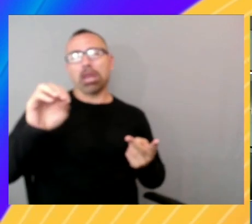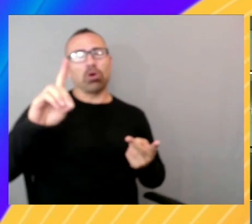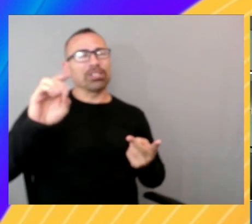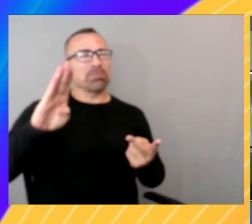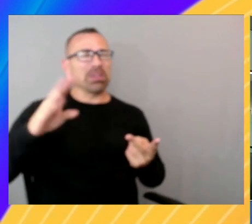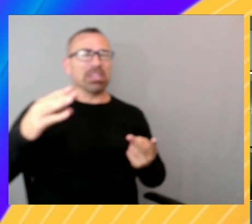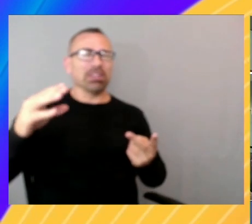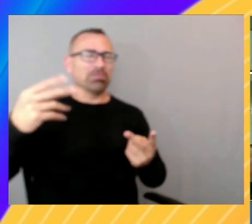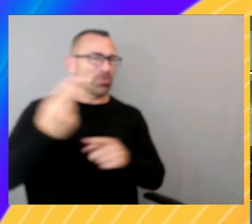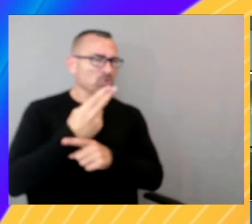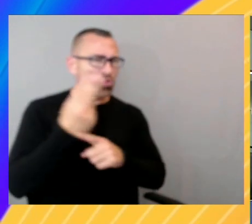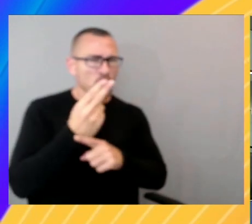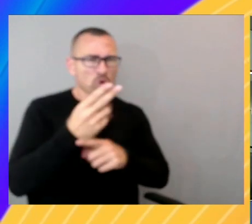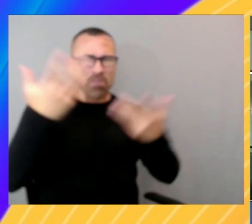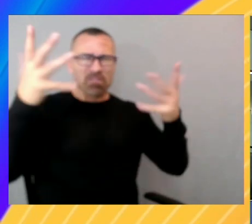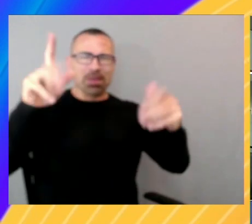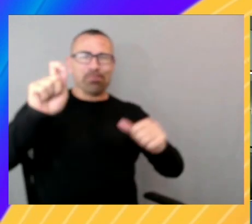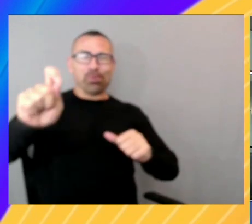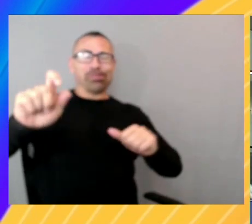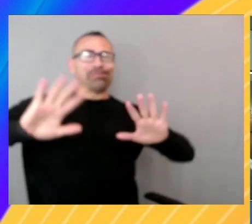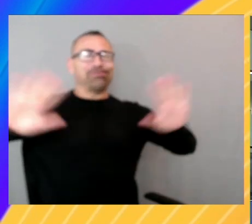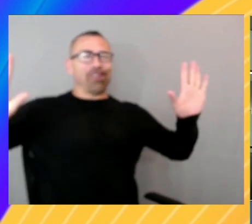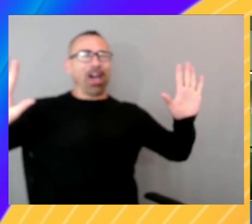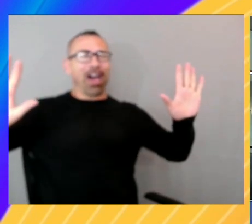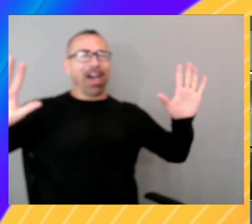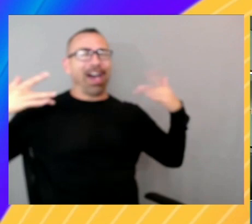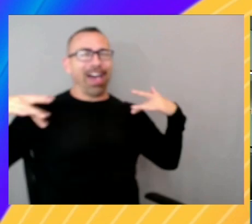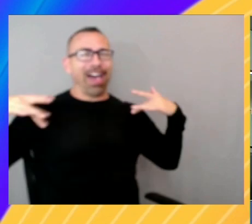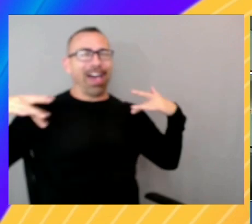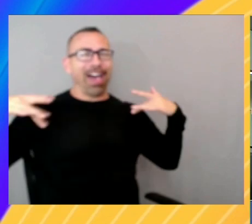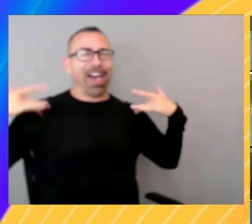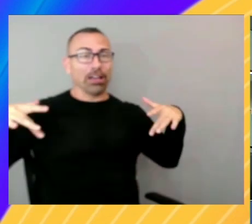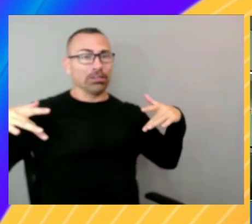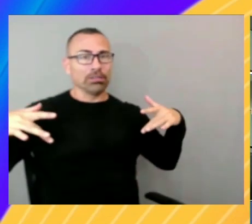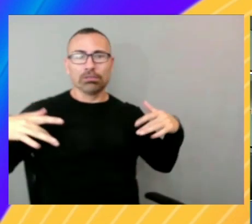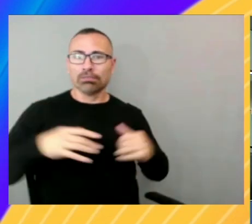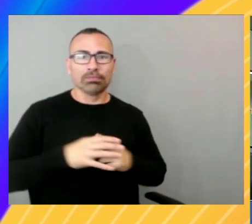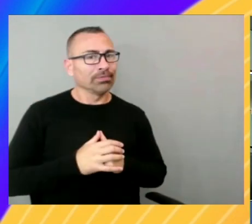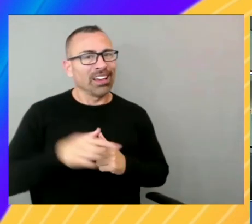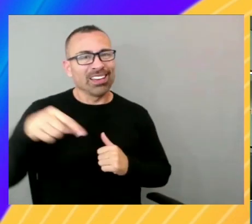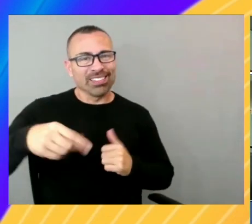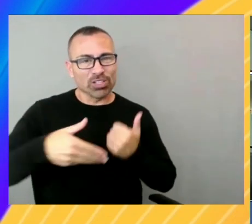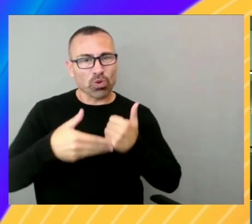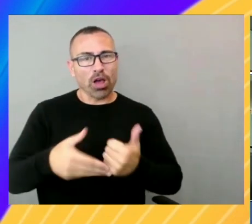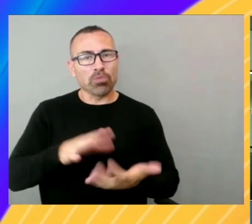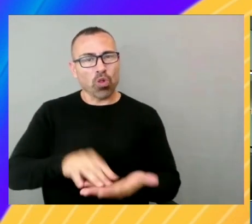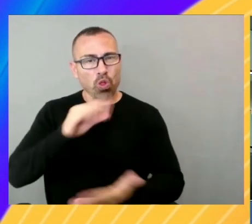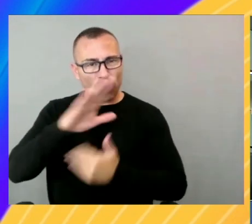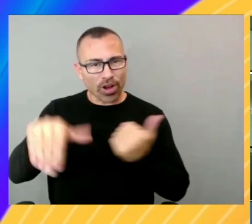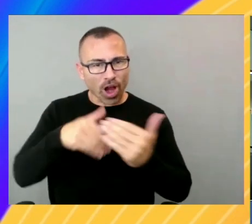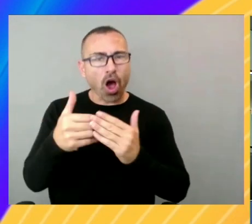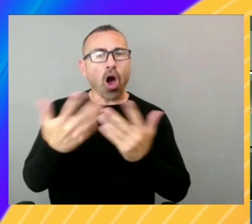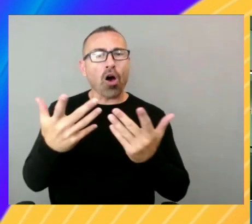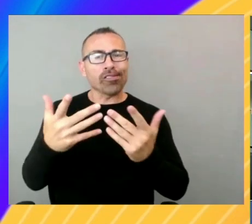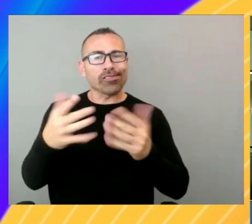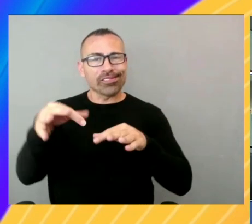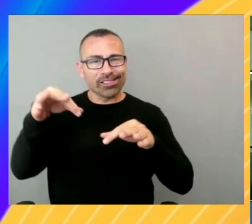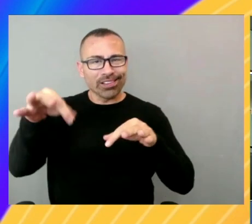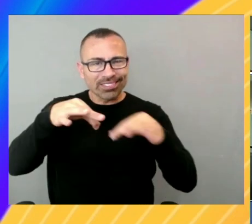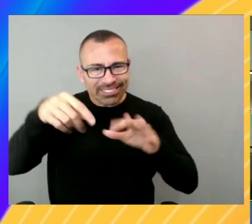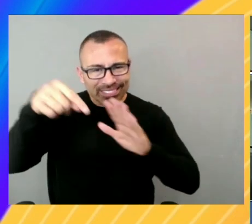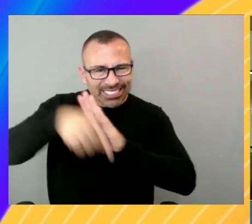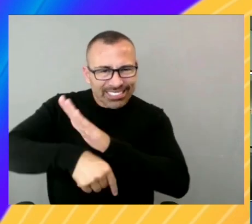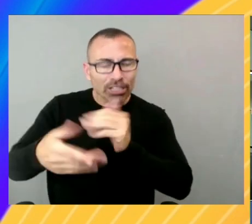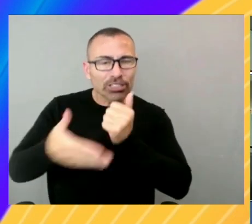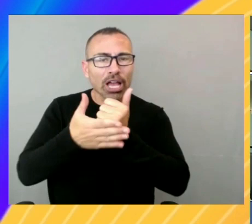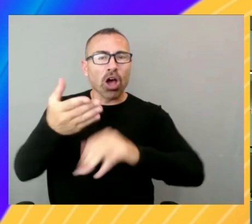help you learn all those finely tuning details to help you improve as well. Yeah. So thank you so much for showing